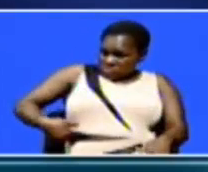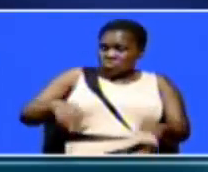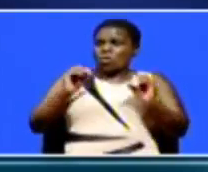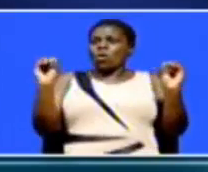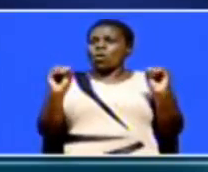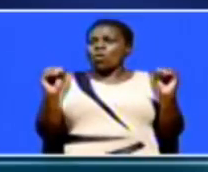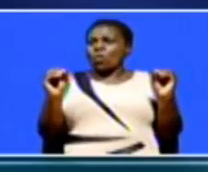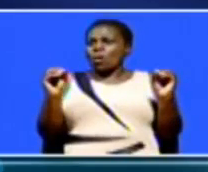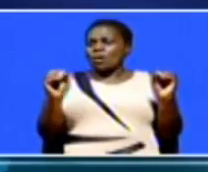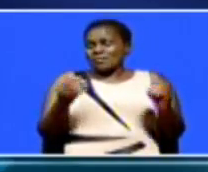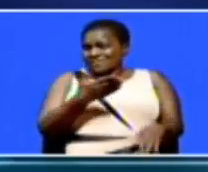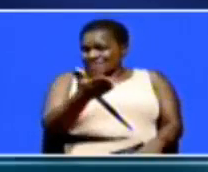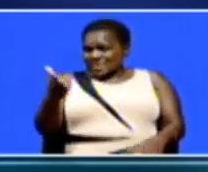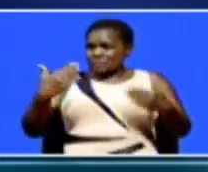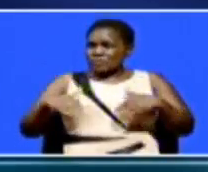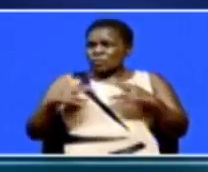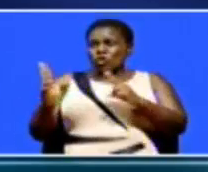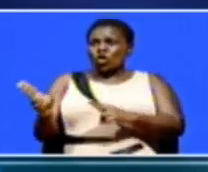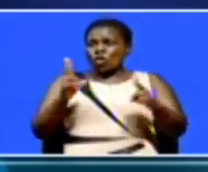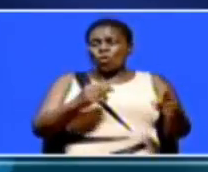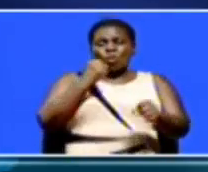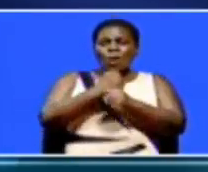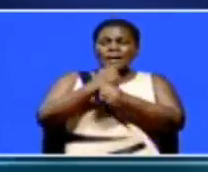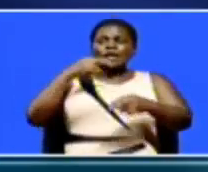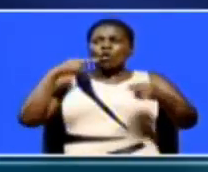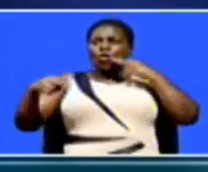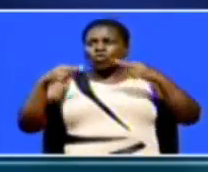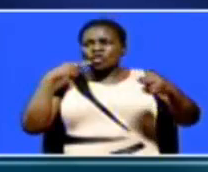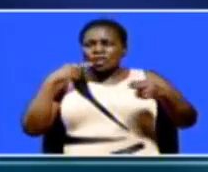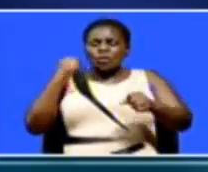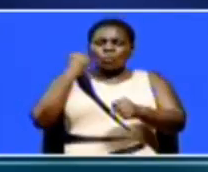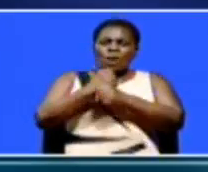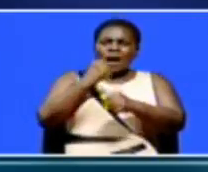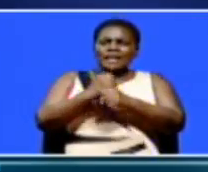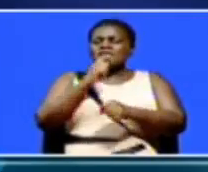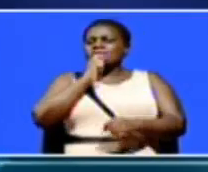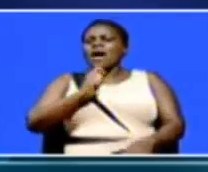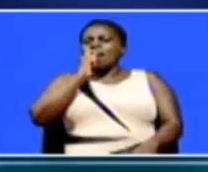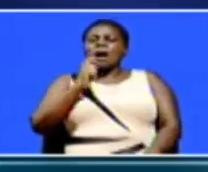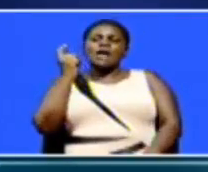hungry. These are people who are used to working in a hotel, working in a butchery, working